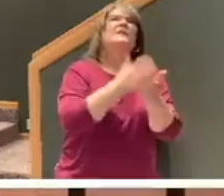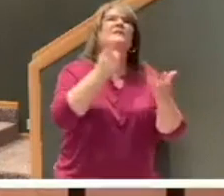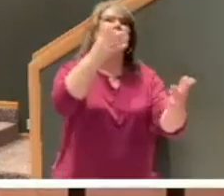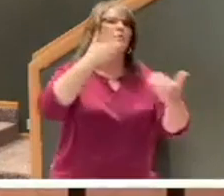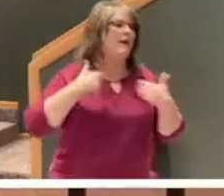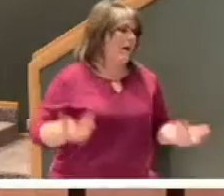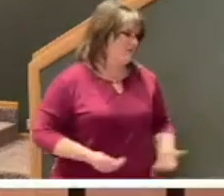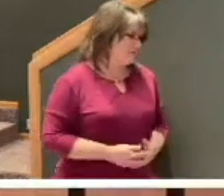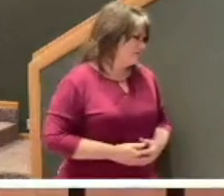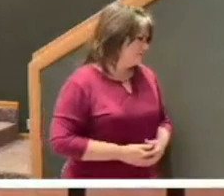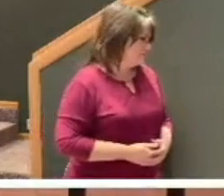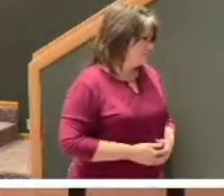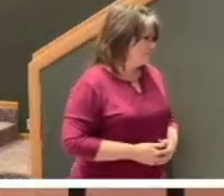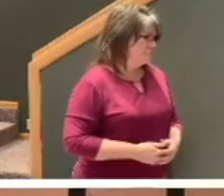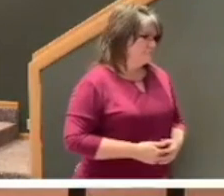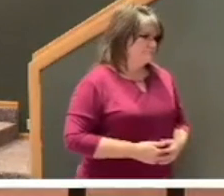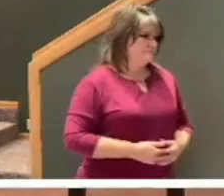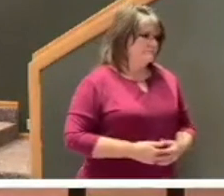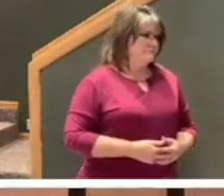got.